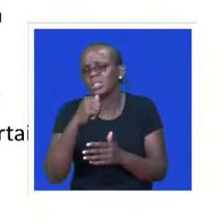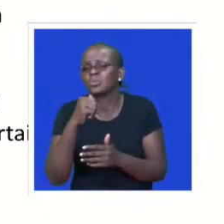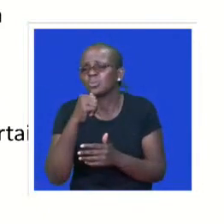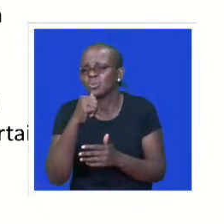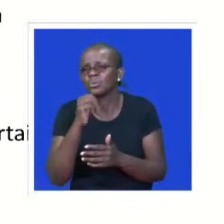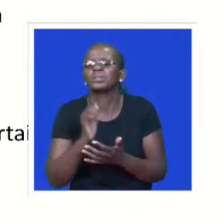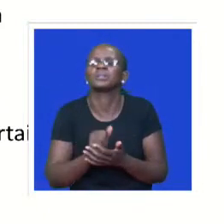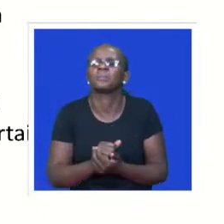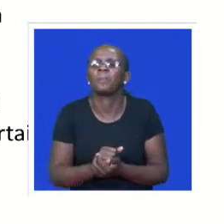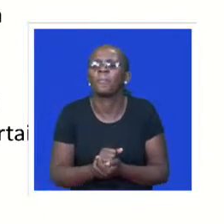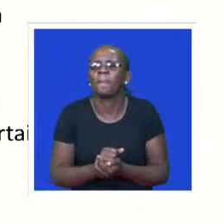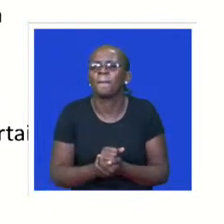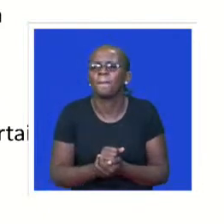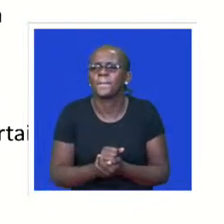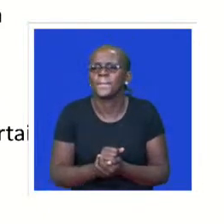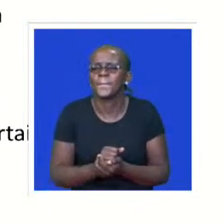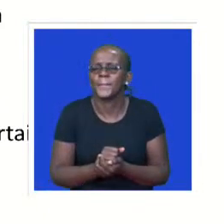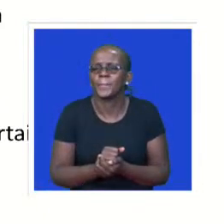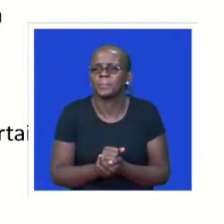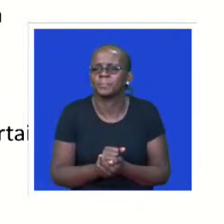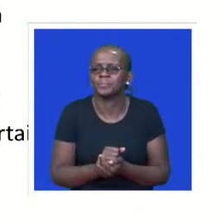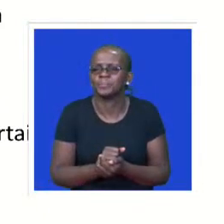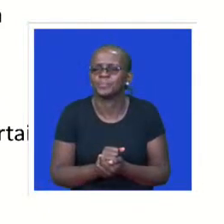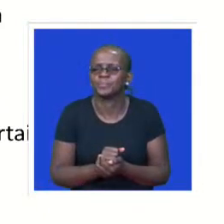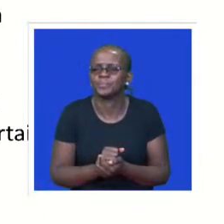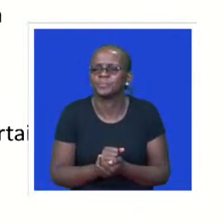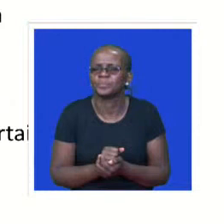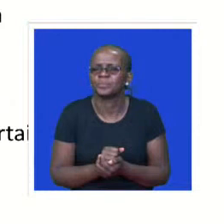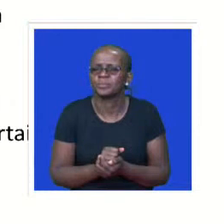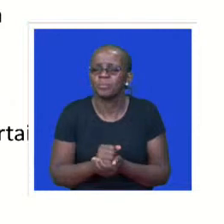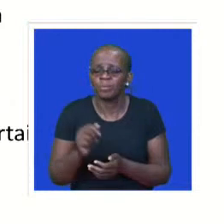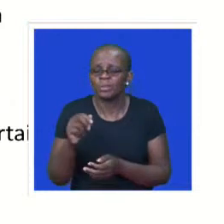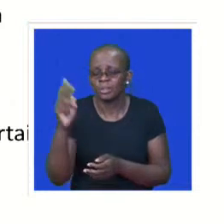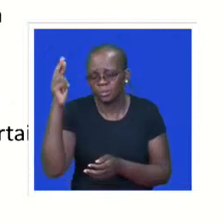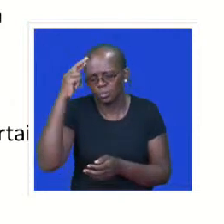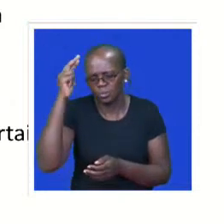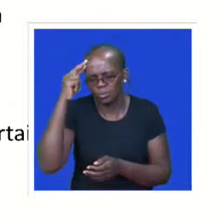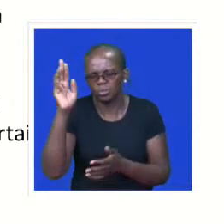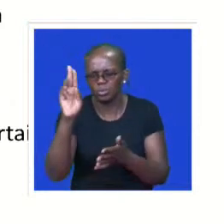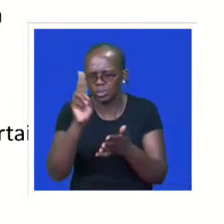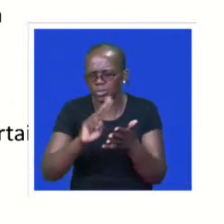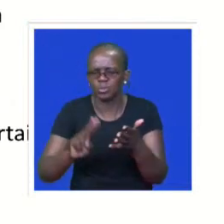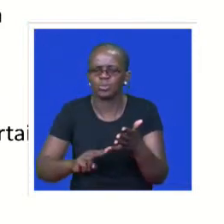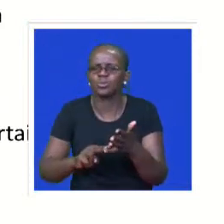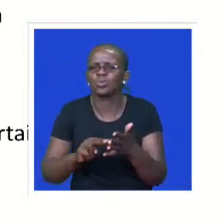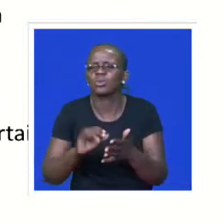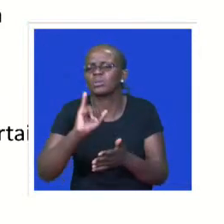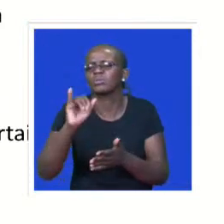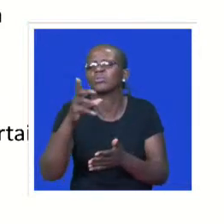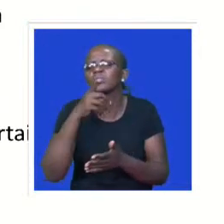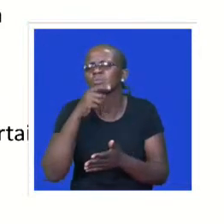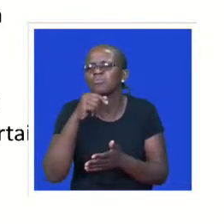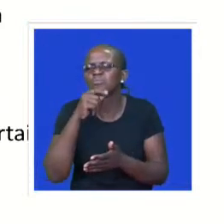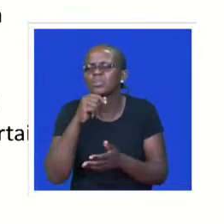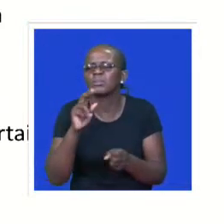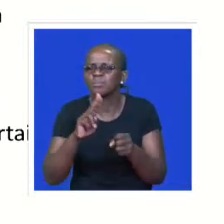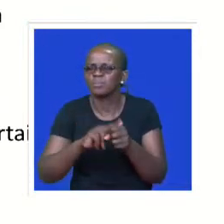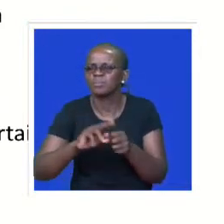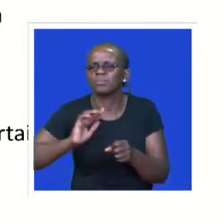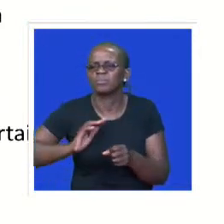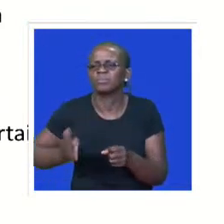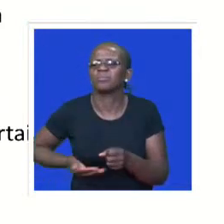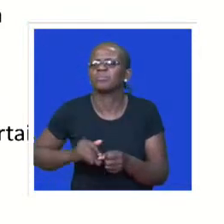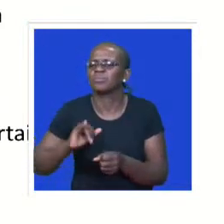today's lesson on. The story of Adam and Eve, how they had a good and open relationship with